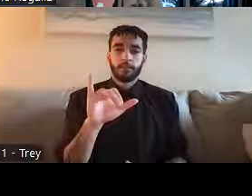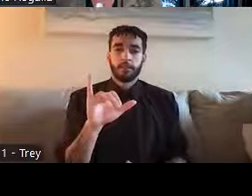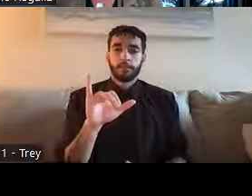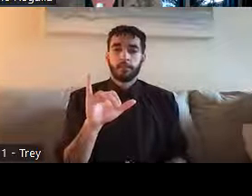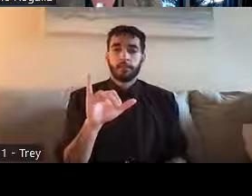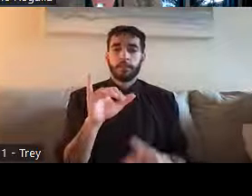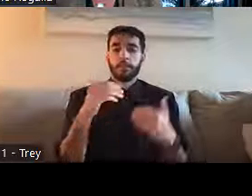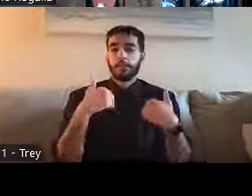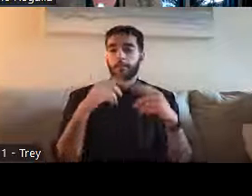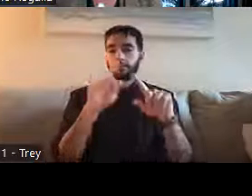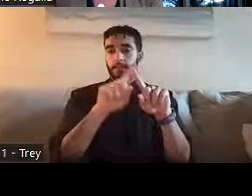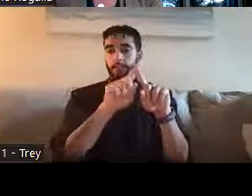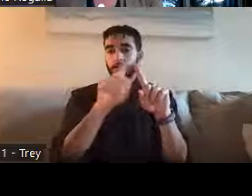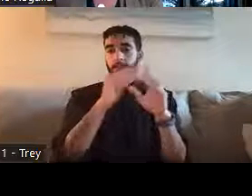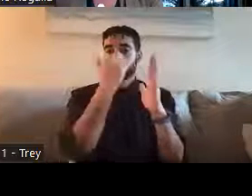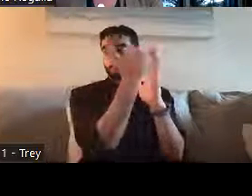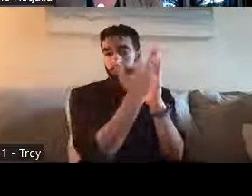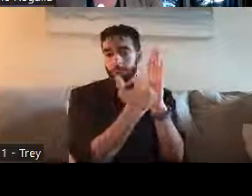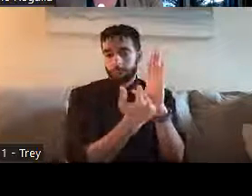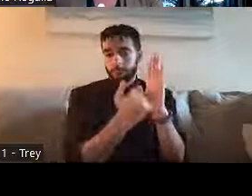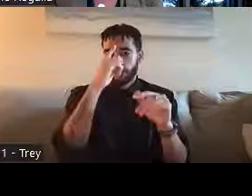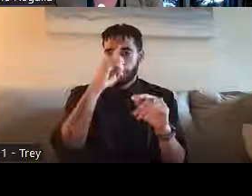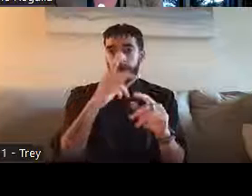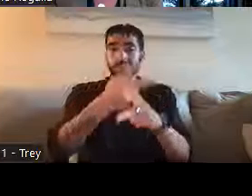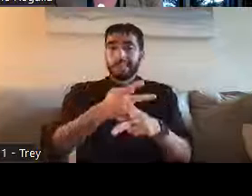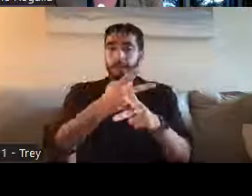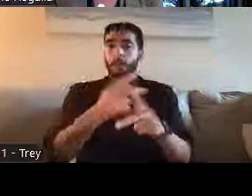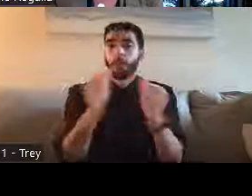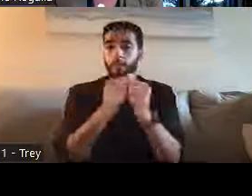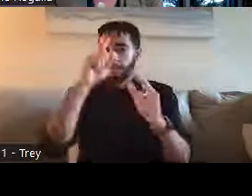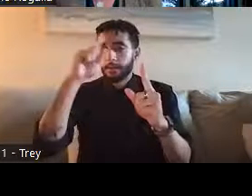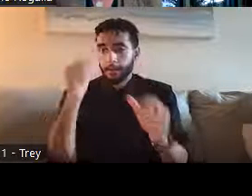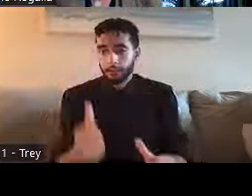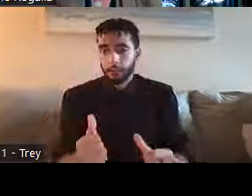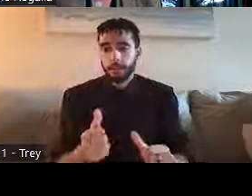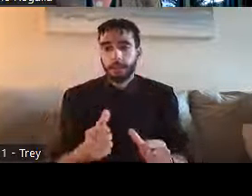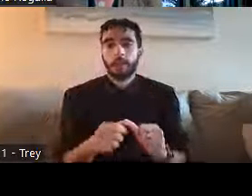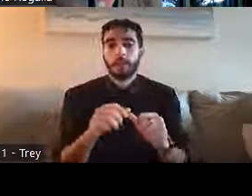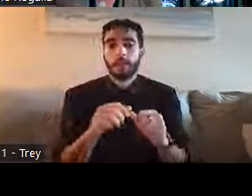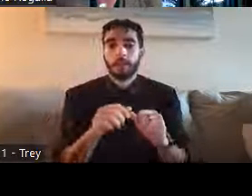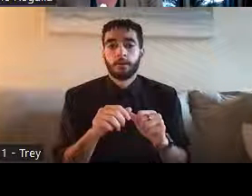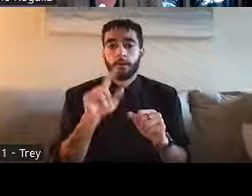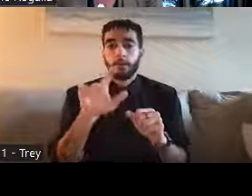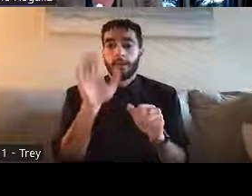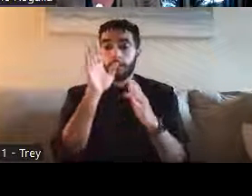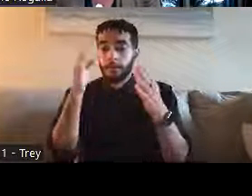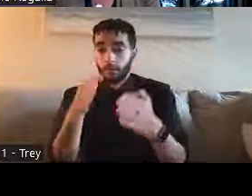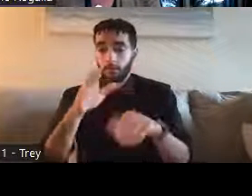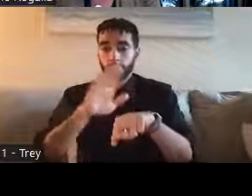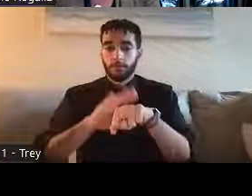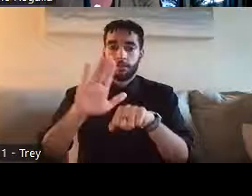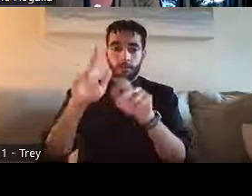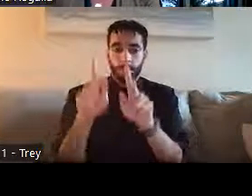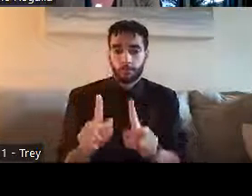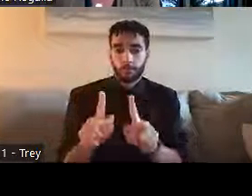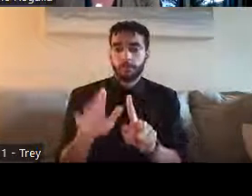dementia capable care. It really is this holistic approach that focuses on the person with the diagnosis and their care